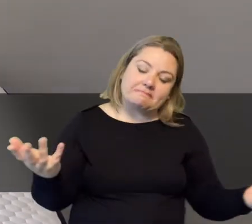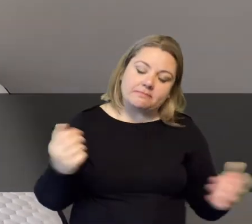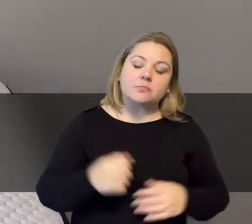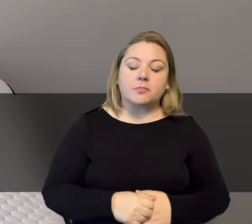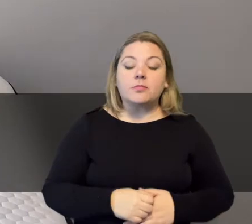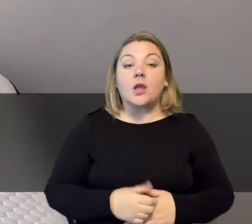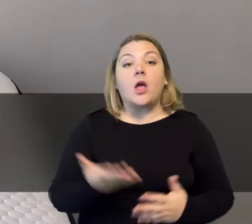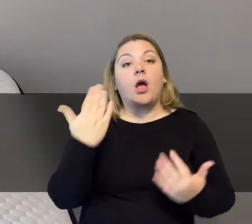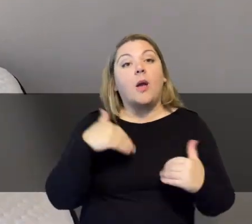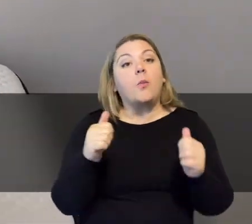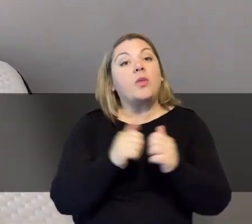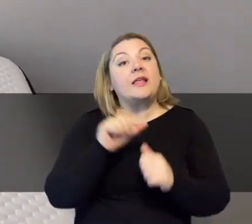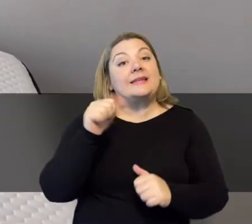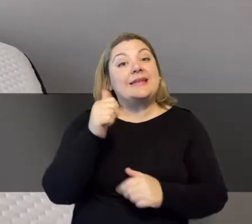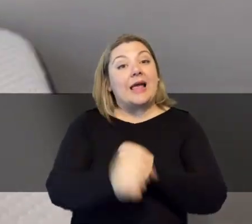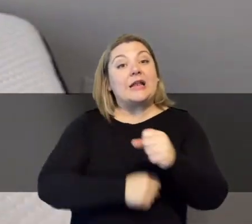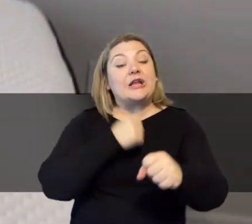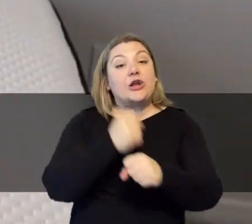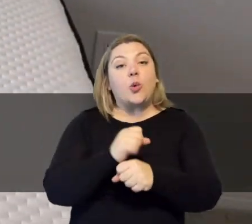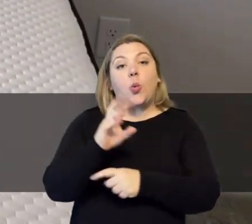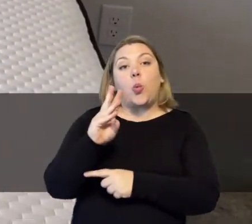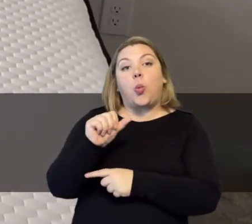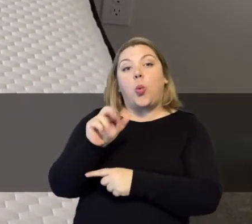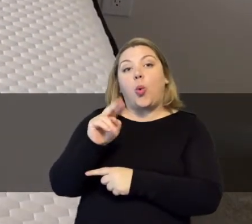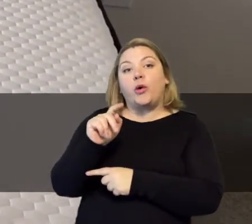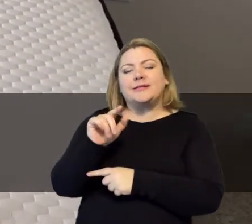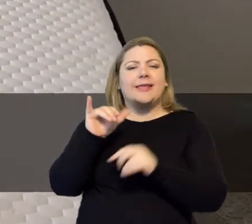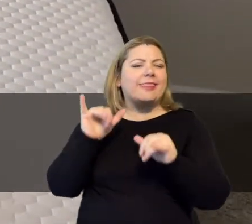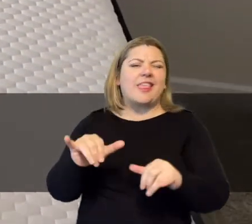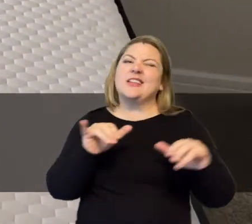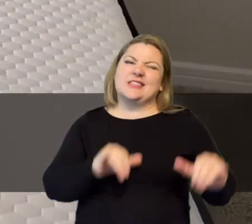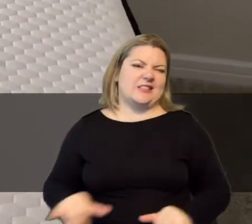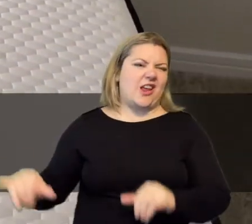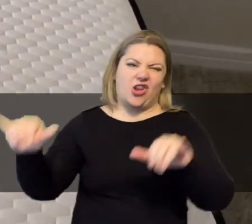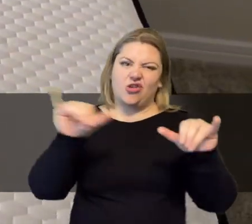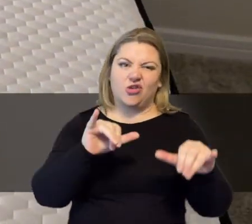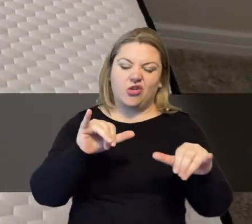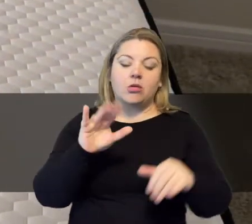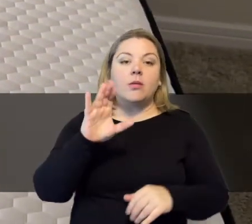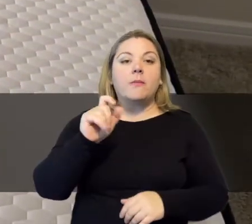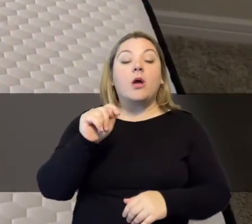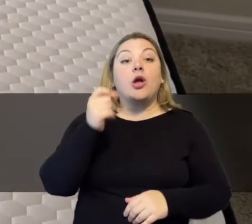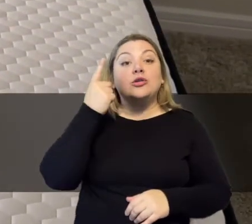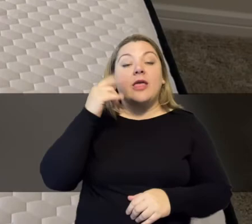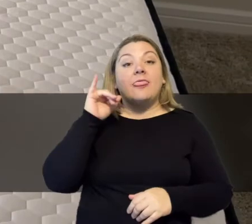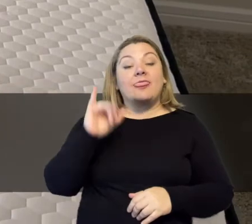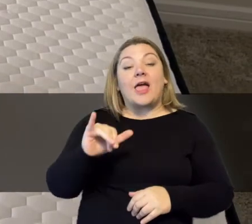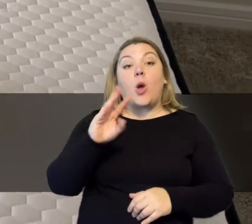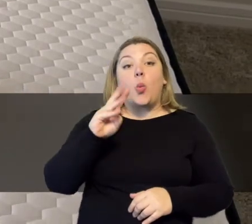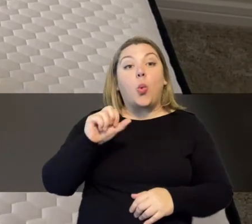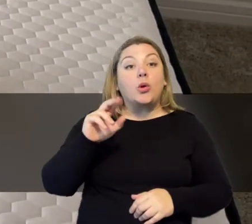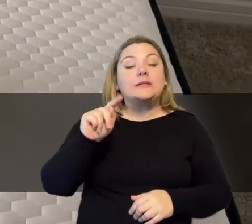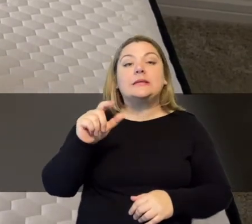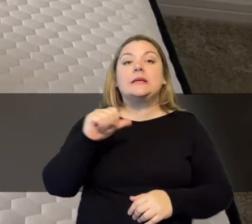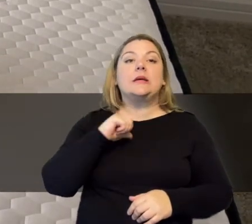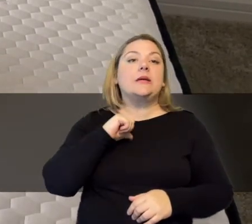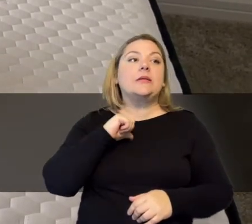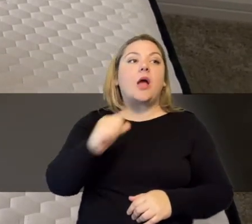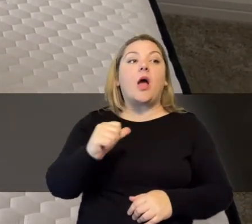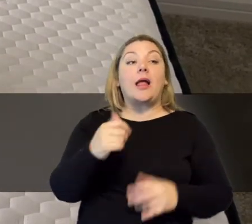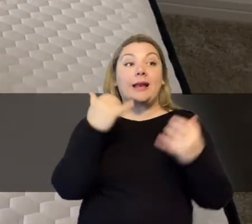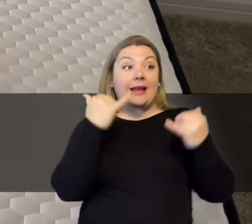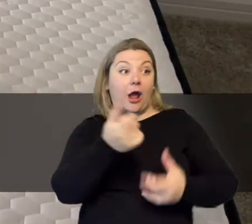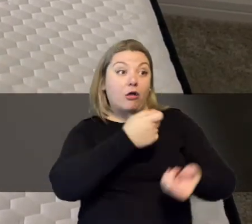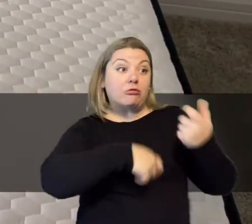warranty, which is pretty industry standard. However, it is a non-prorated warranty, so you are really covered for